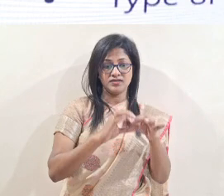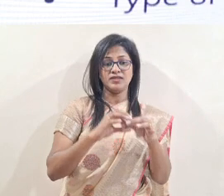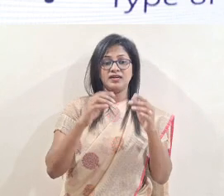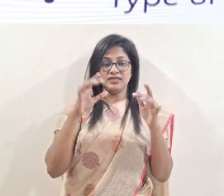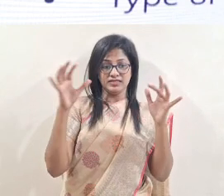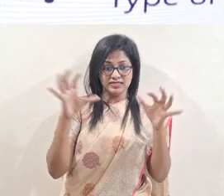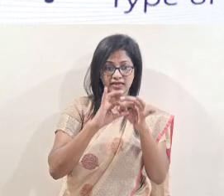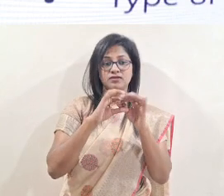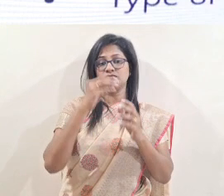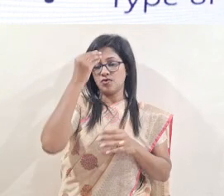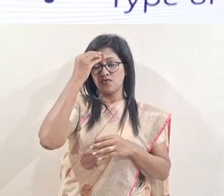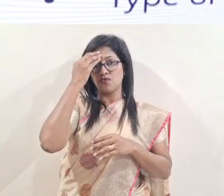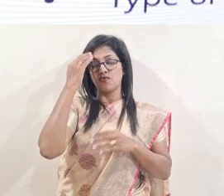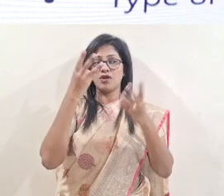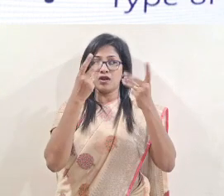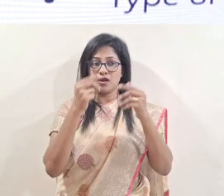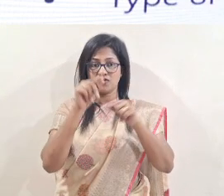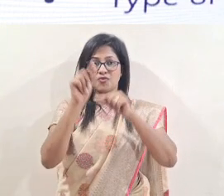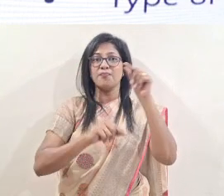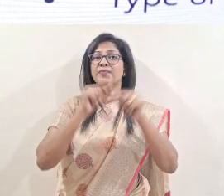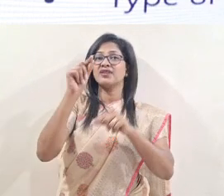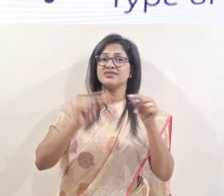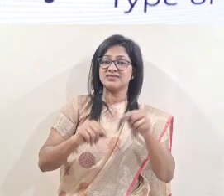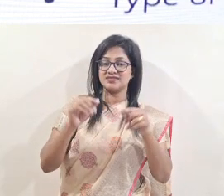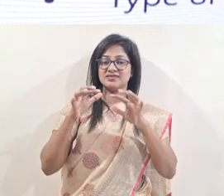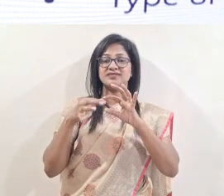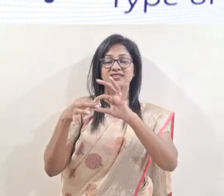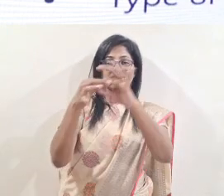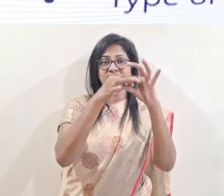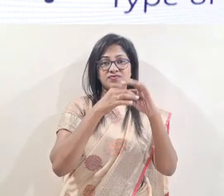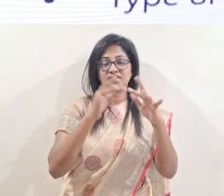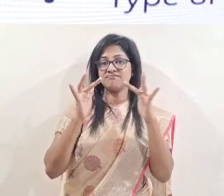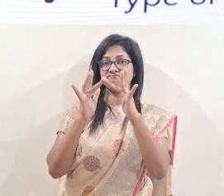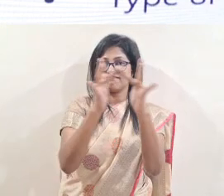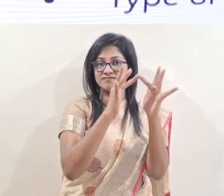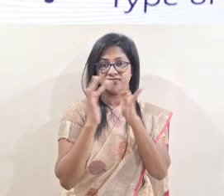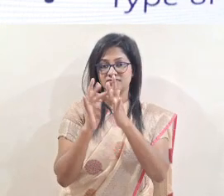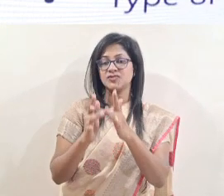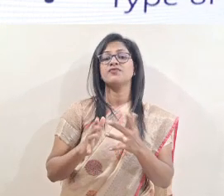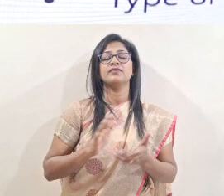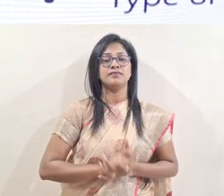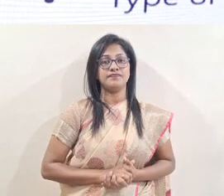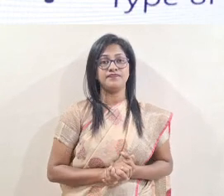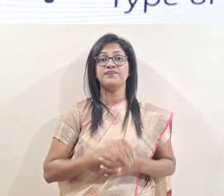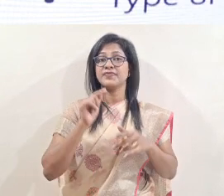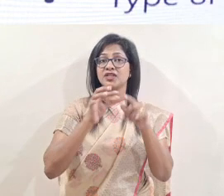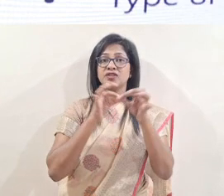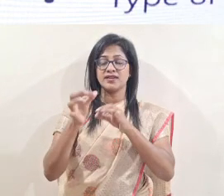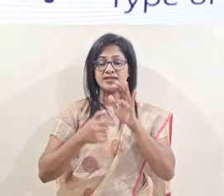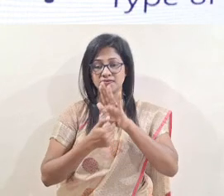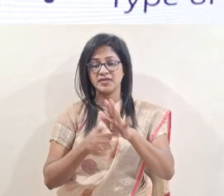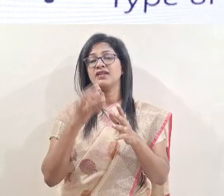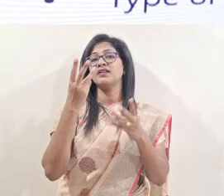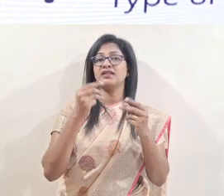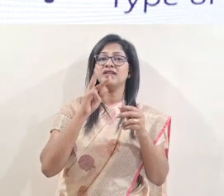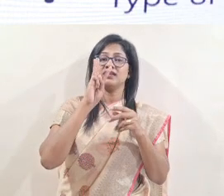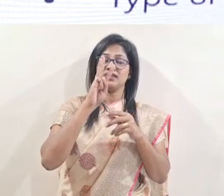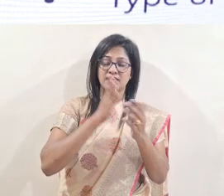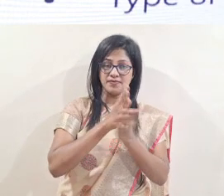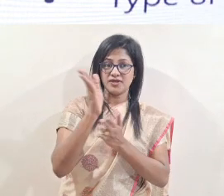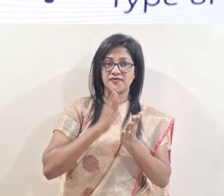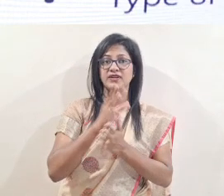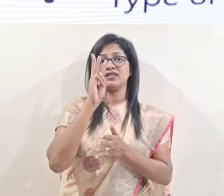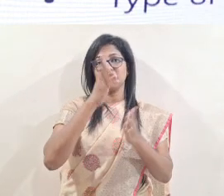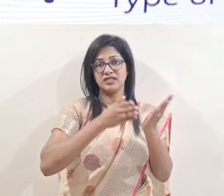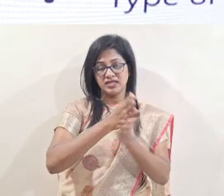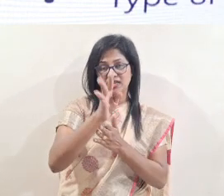understand what is the ratio of network connectivity. It can be defined by the ratio of number of 3-way and 4-way intersection,